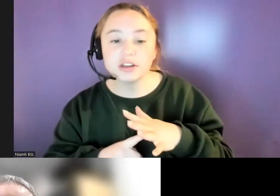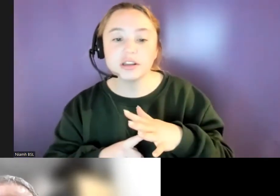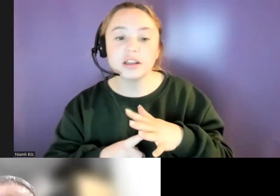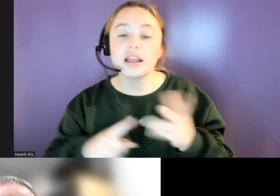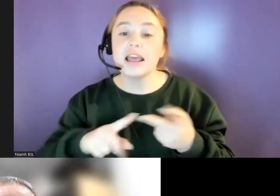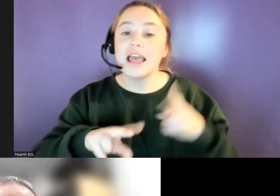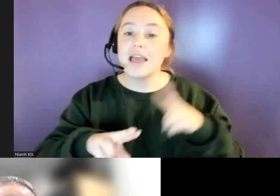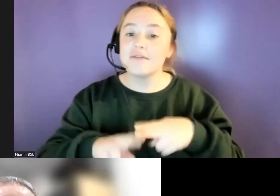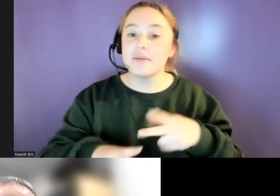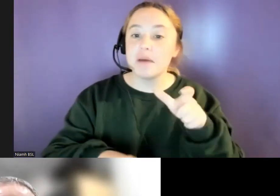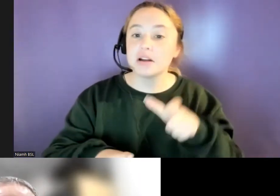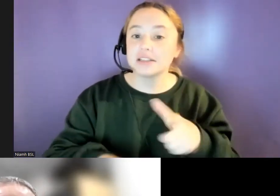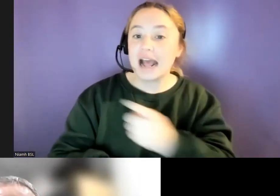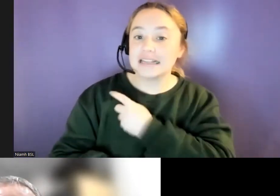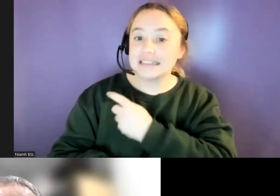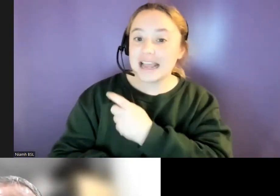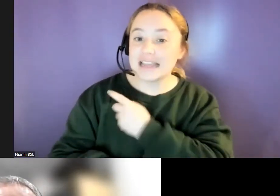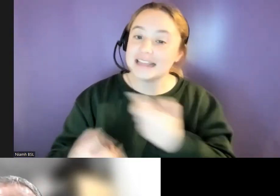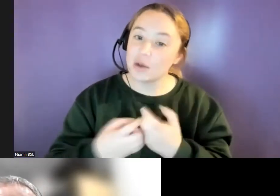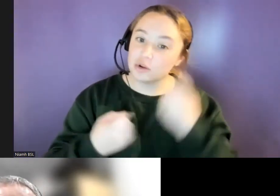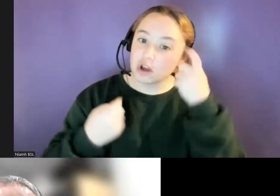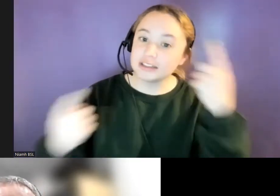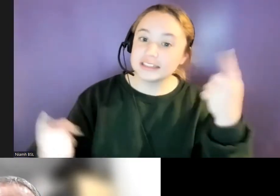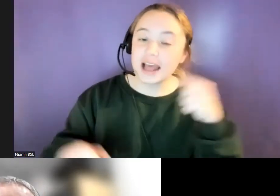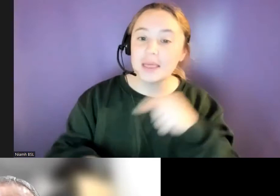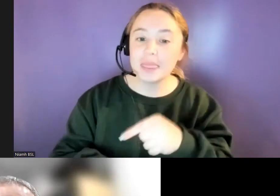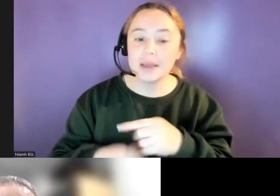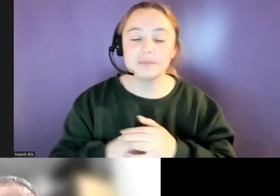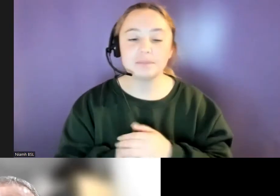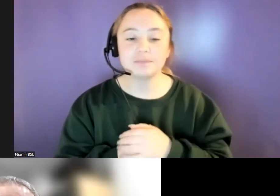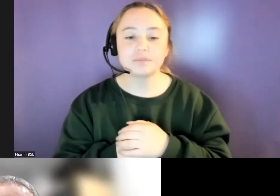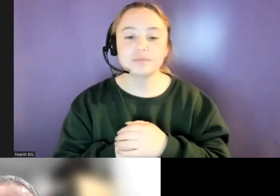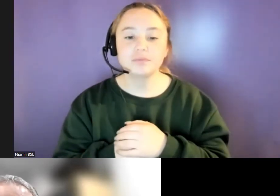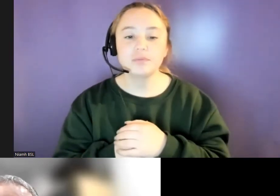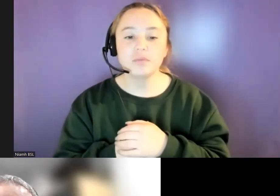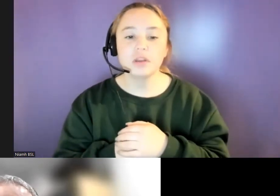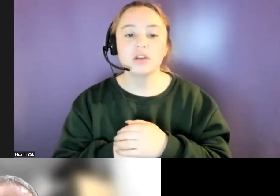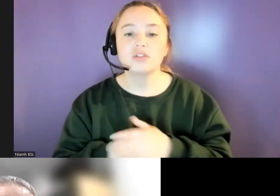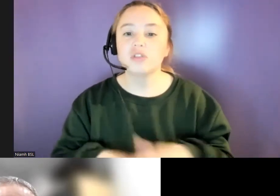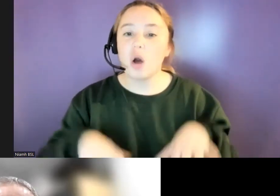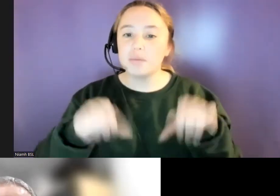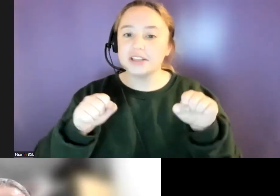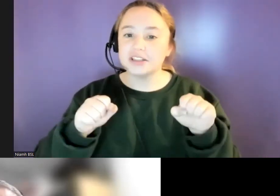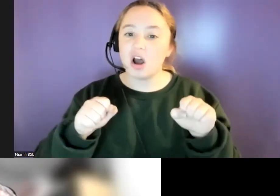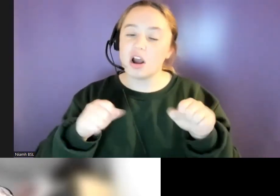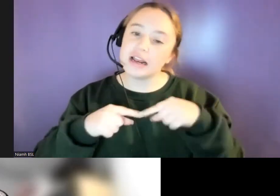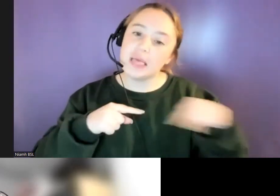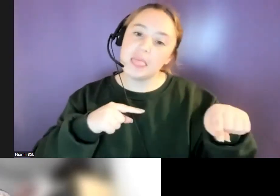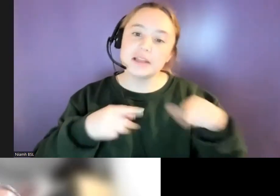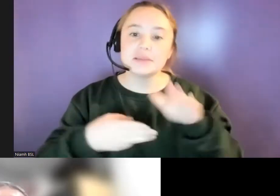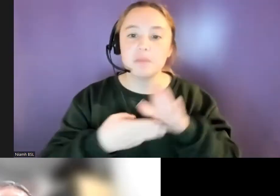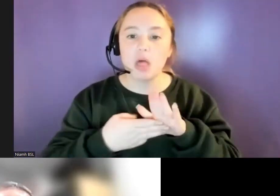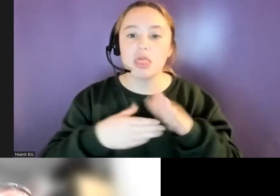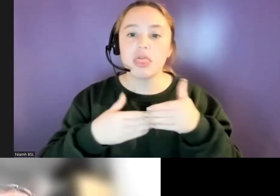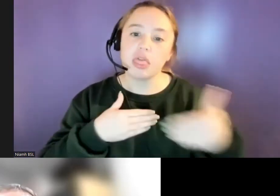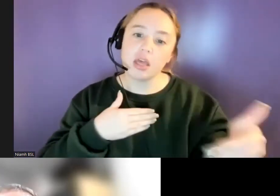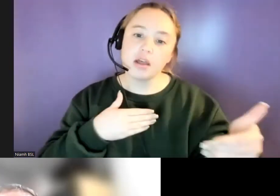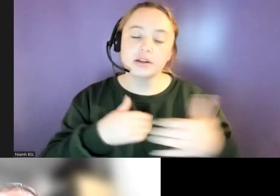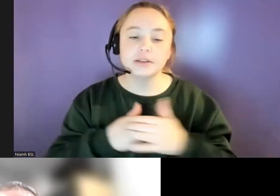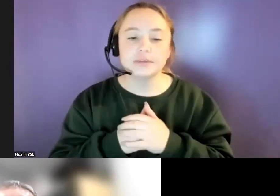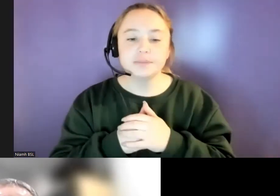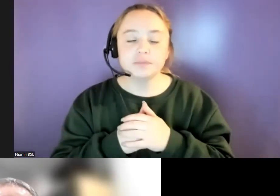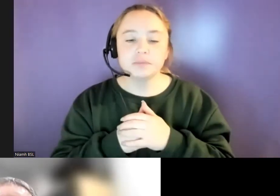anxiety. So we're going to be starting that within the next month. So that's, you know, we're